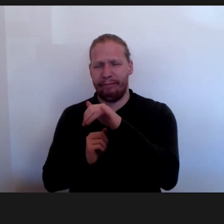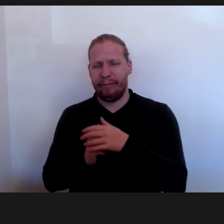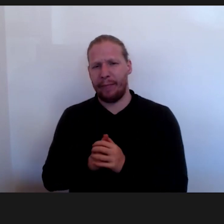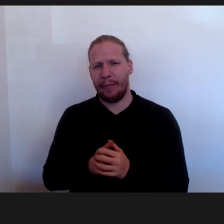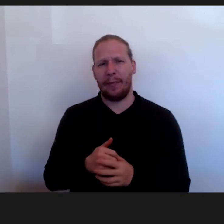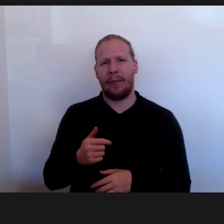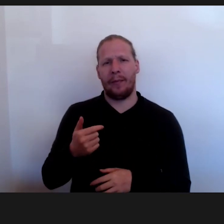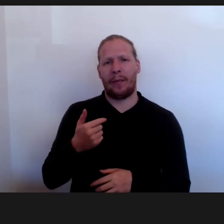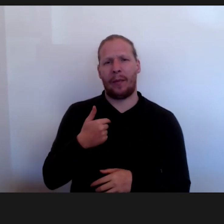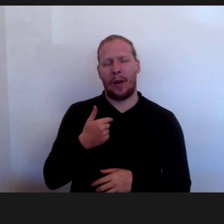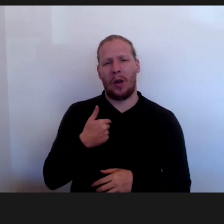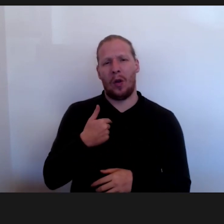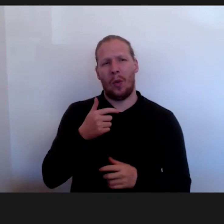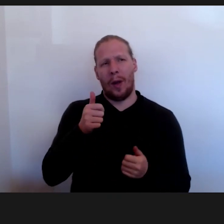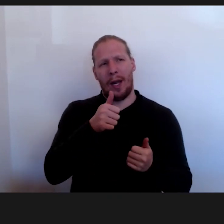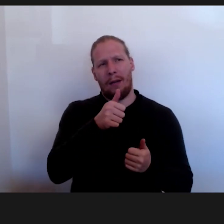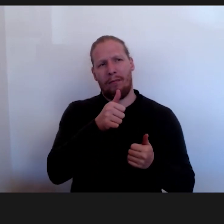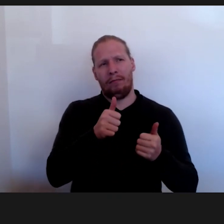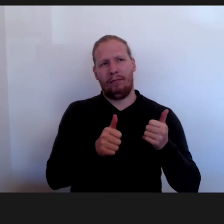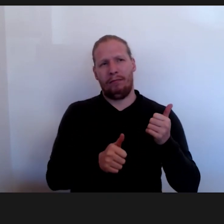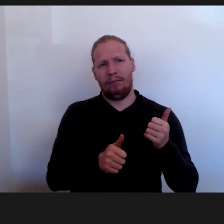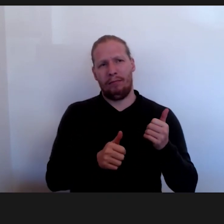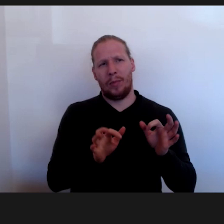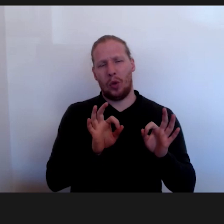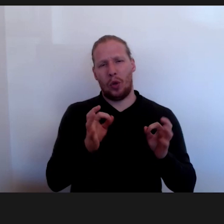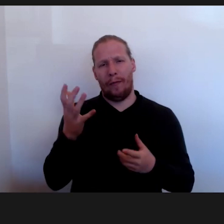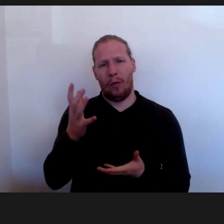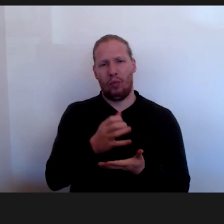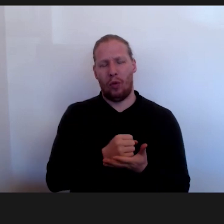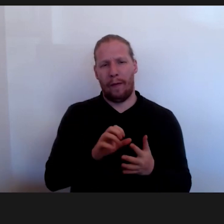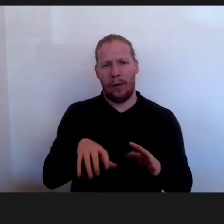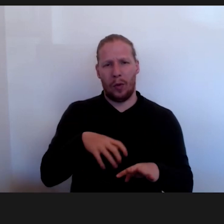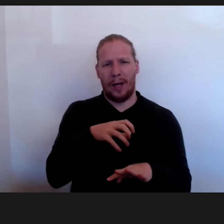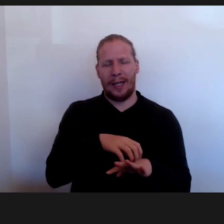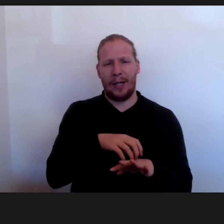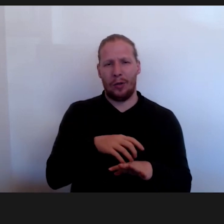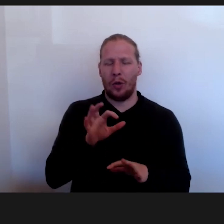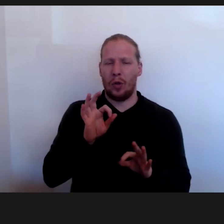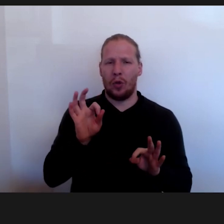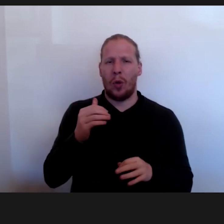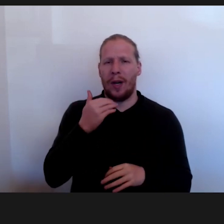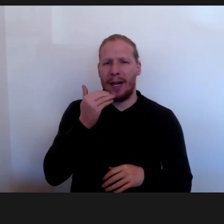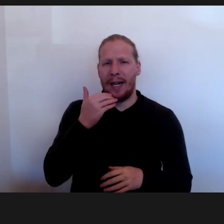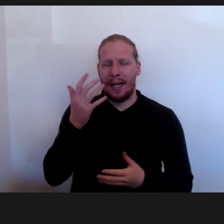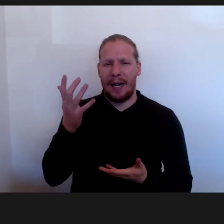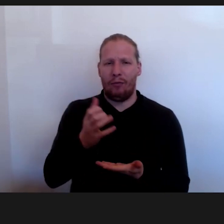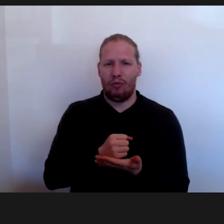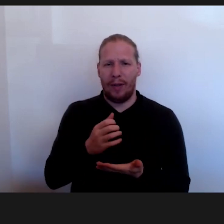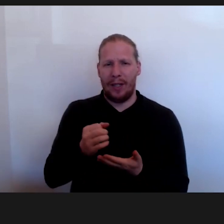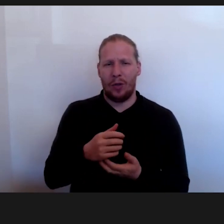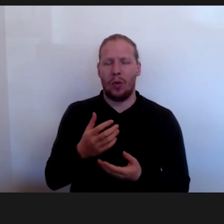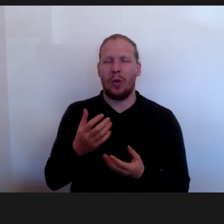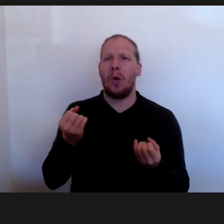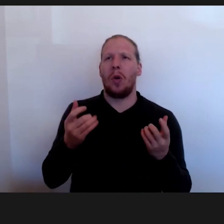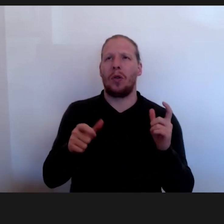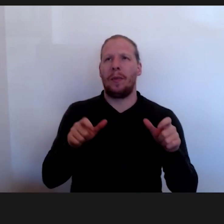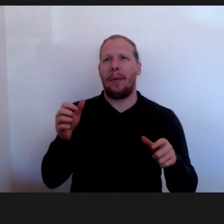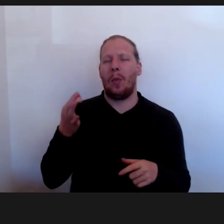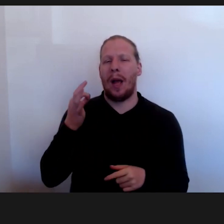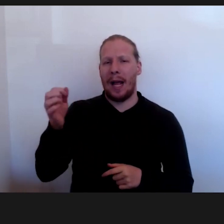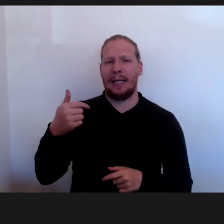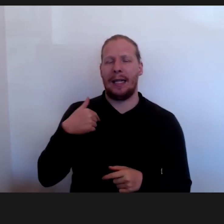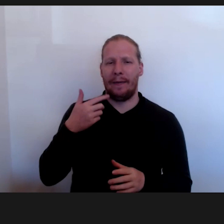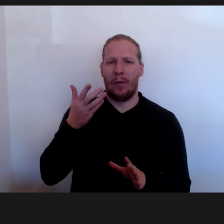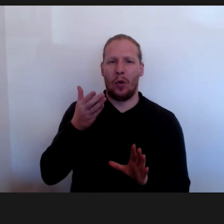under-resourced, and we have hundreds of people asking us for youth participants. So I take